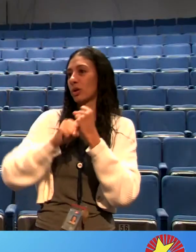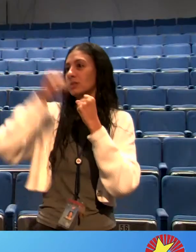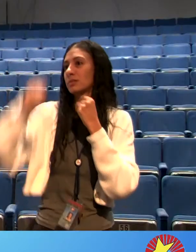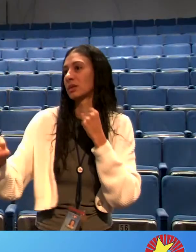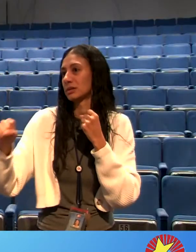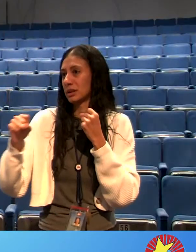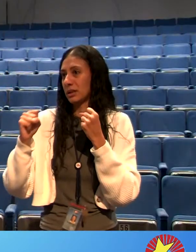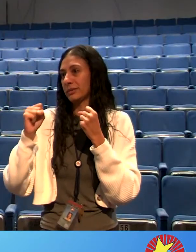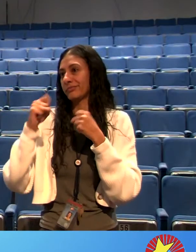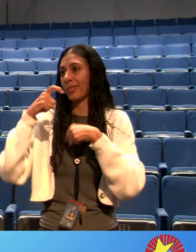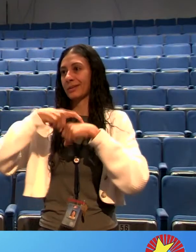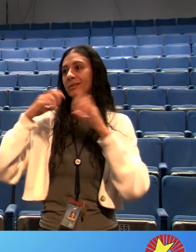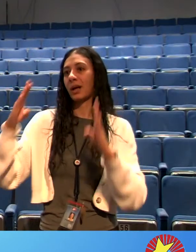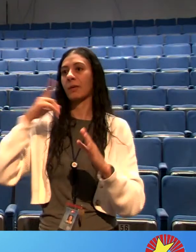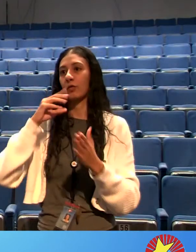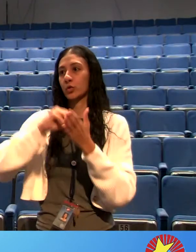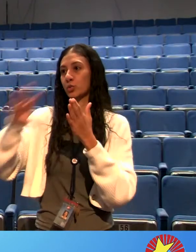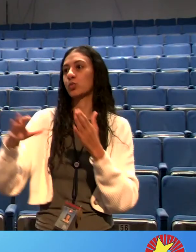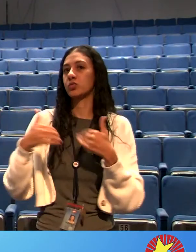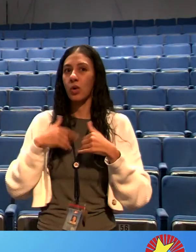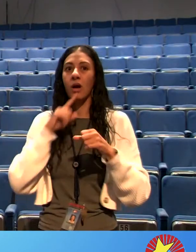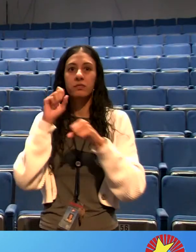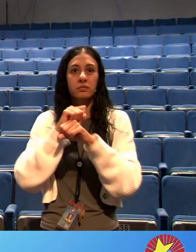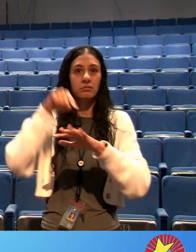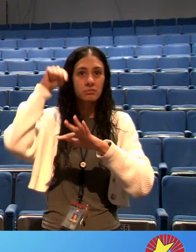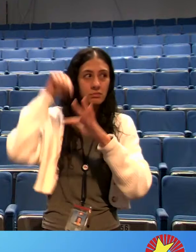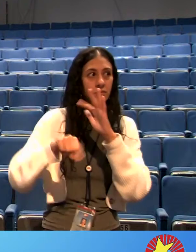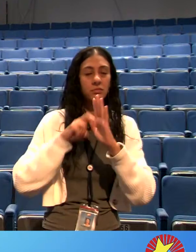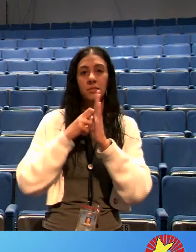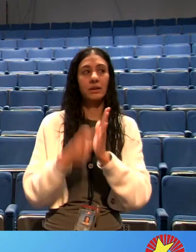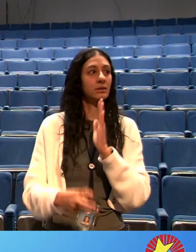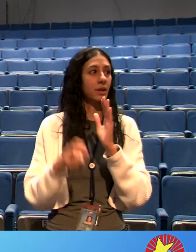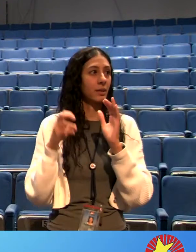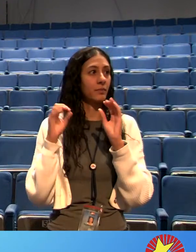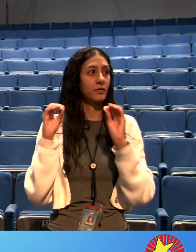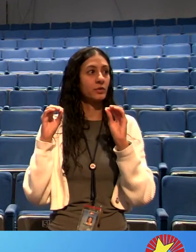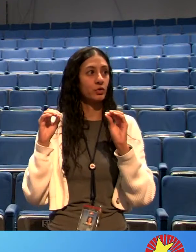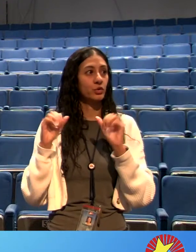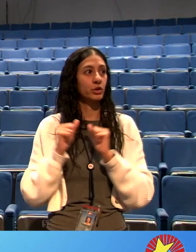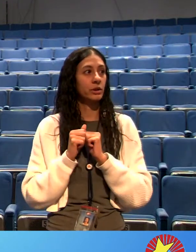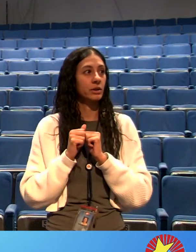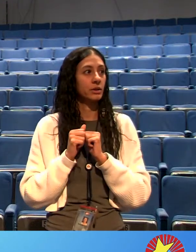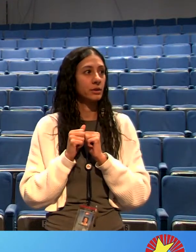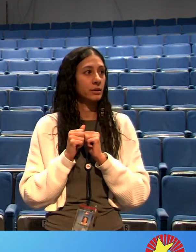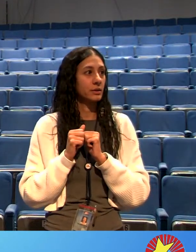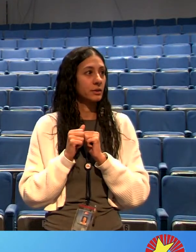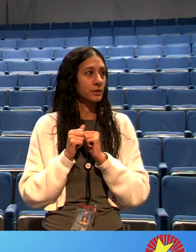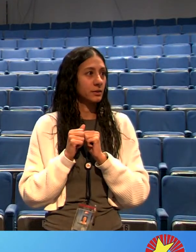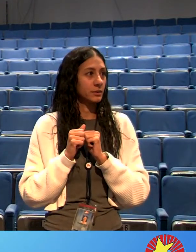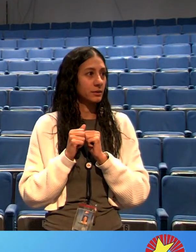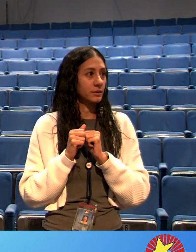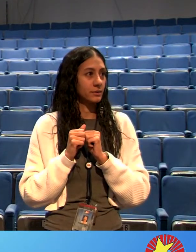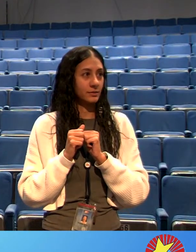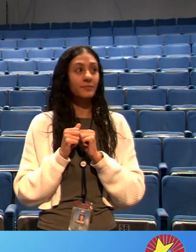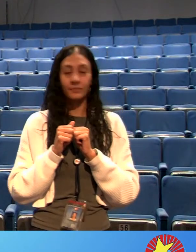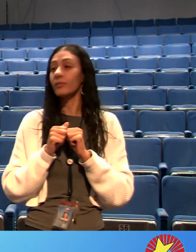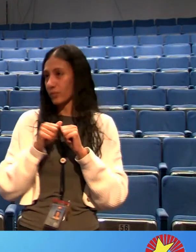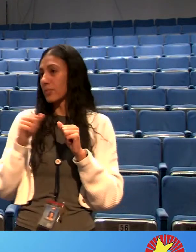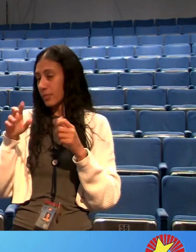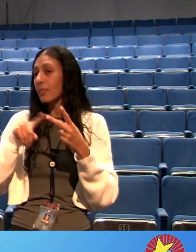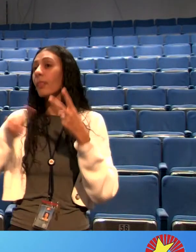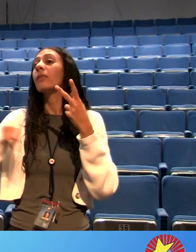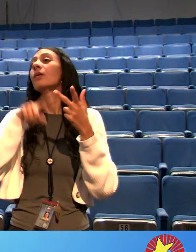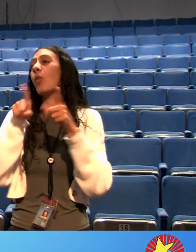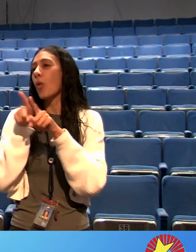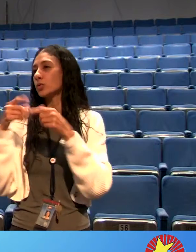We're looking at considering extending the time block for students and their schedule so that they can have more direct instruction.